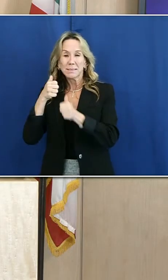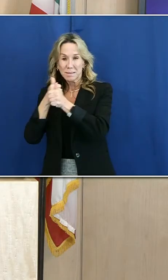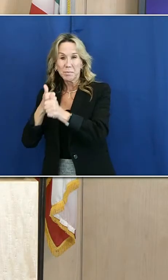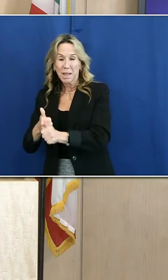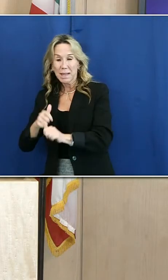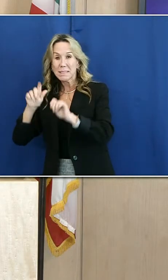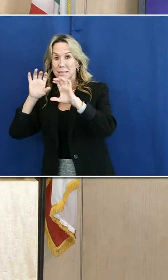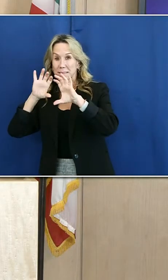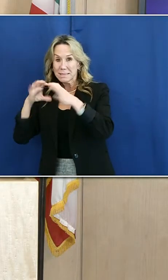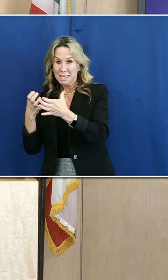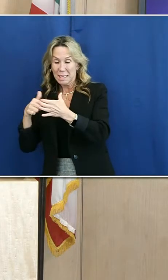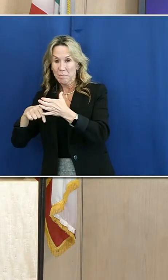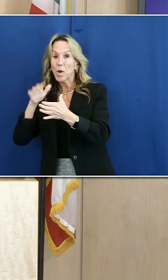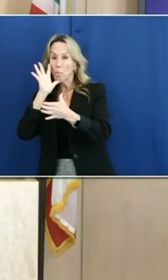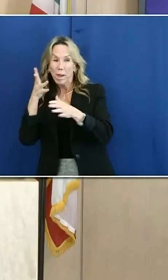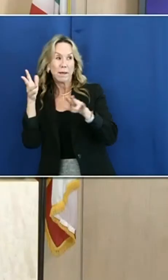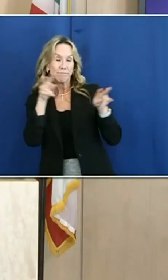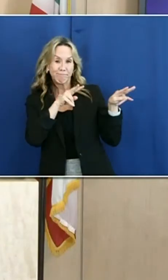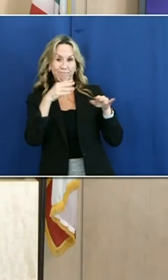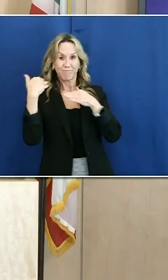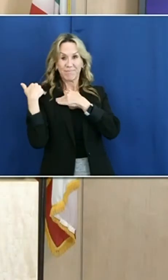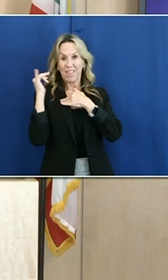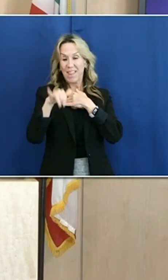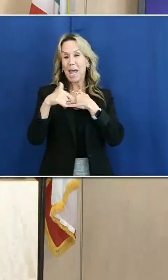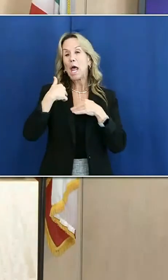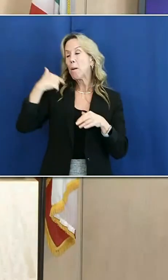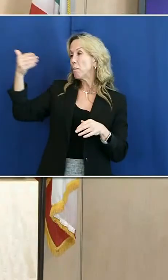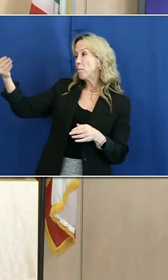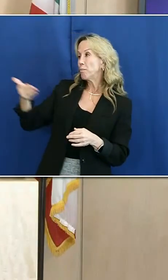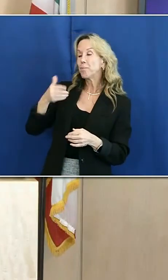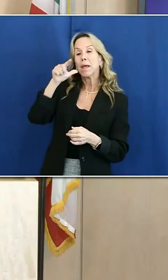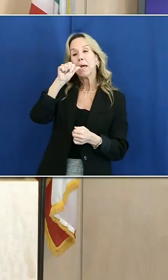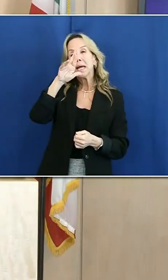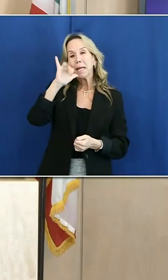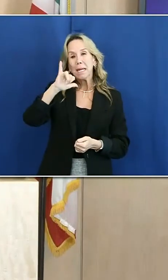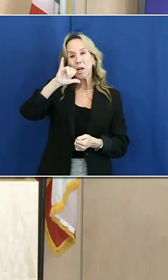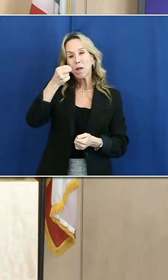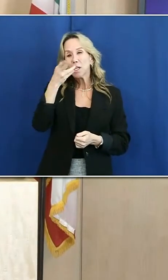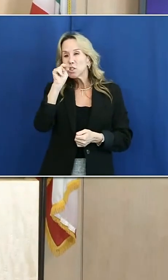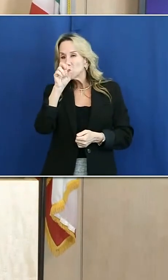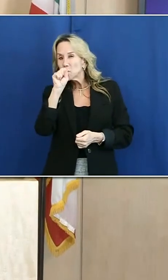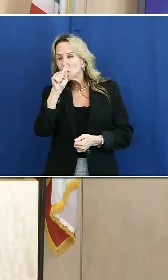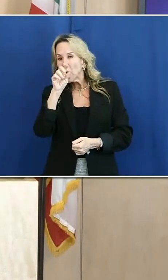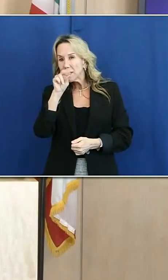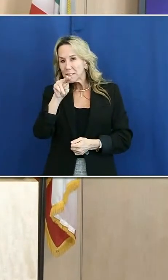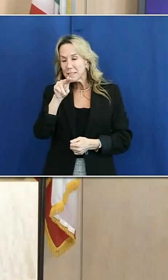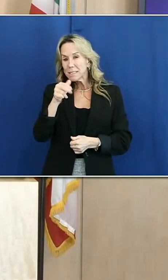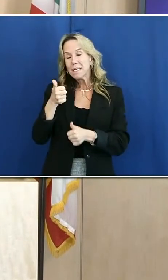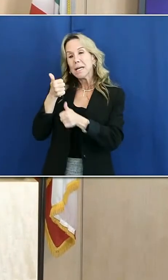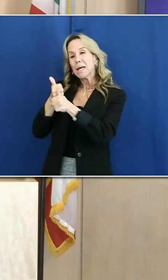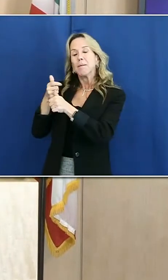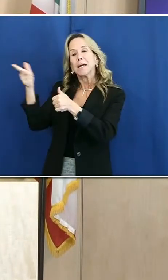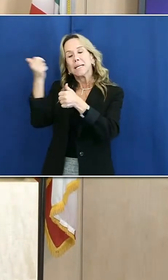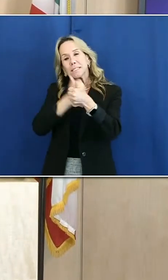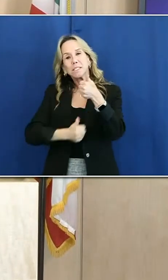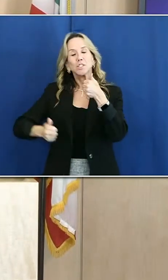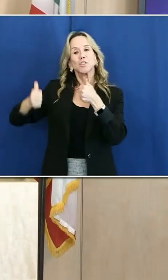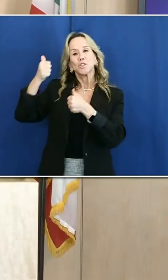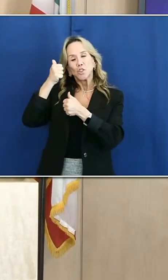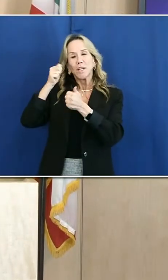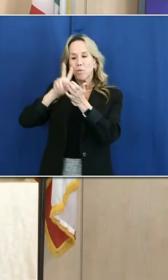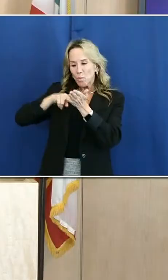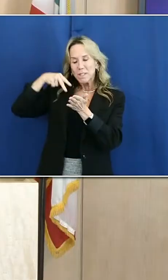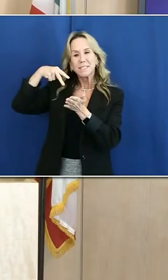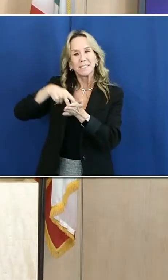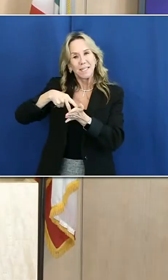the podium Gary Johnston, who is our Chief Resiliency Officer and works very